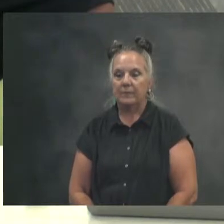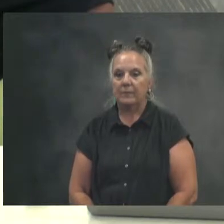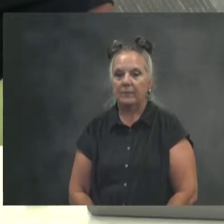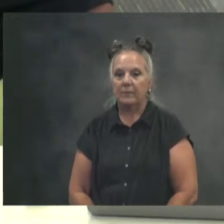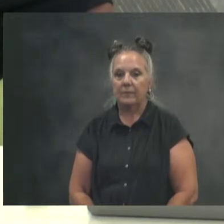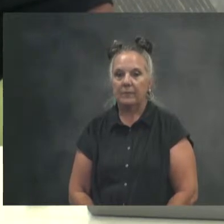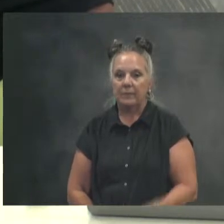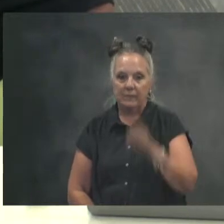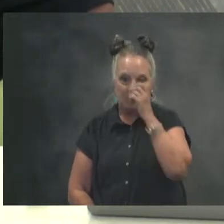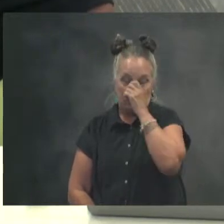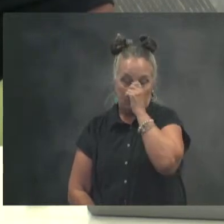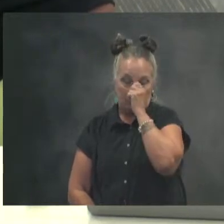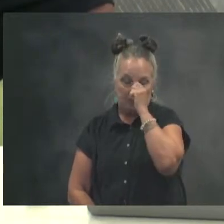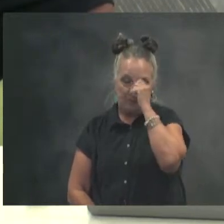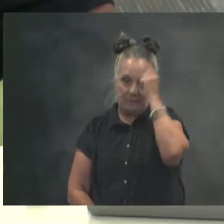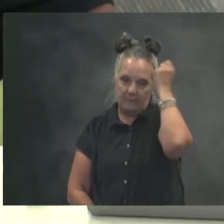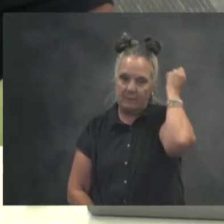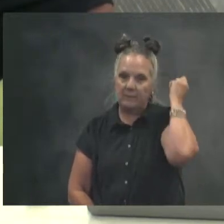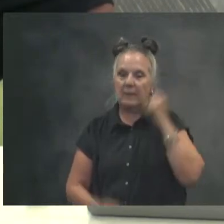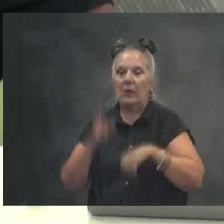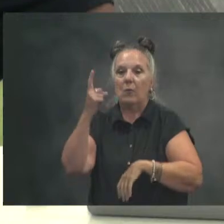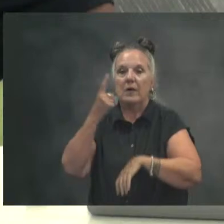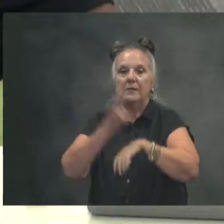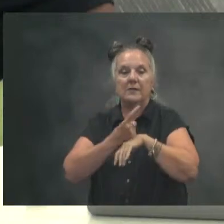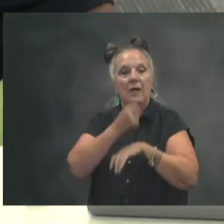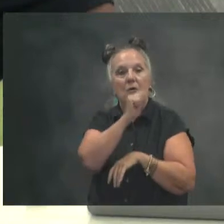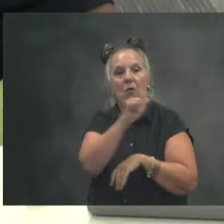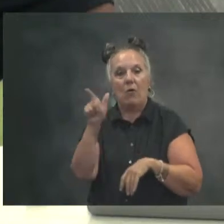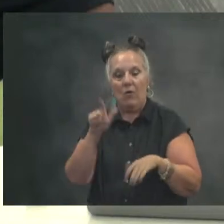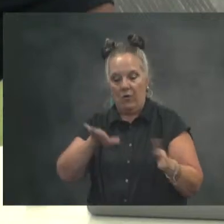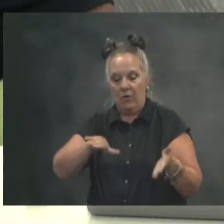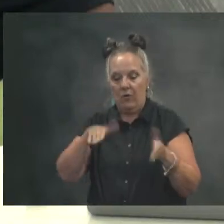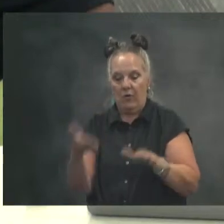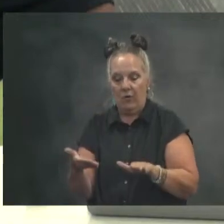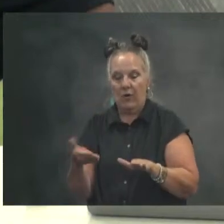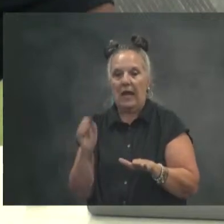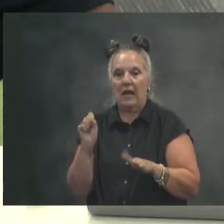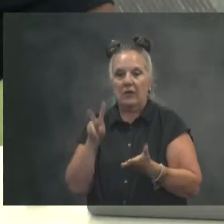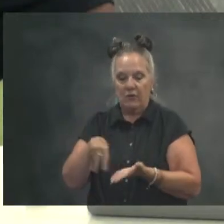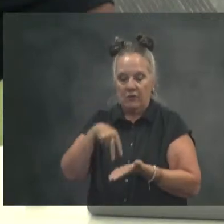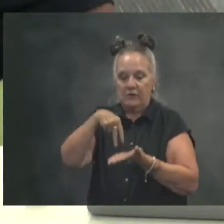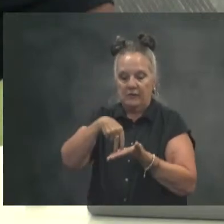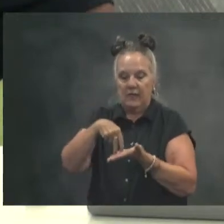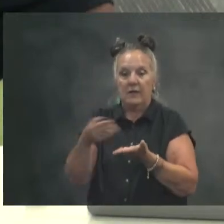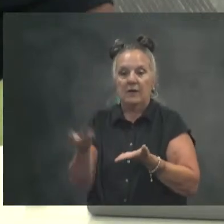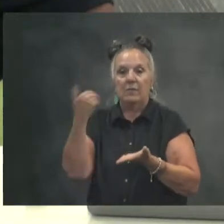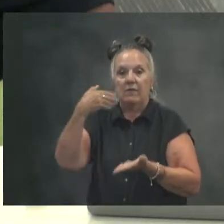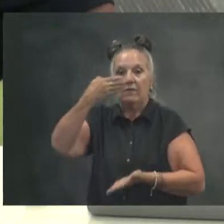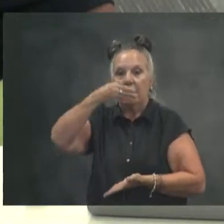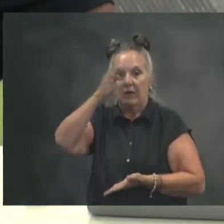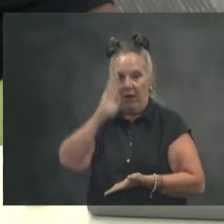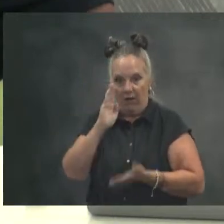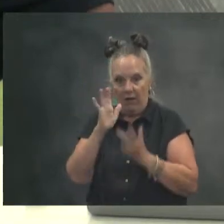Because here's the deal. One day you're all going to die and you're all going to stand before the God of the Bible.